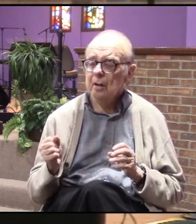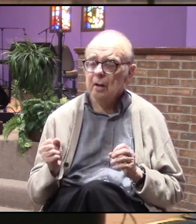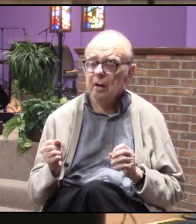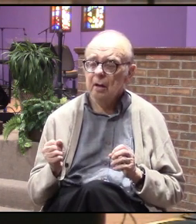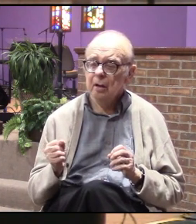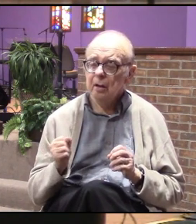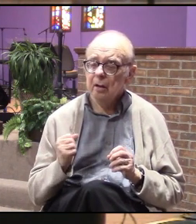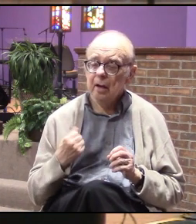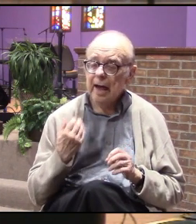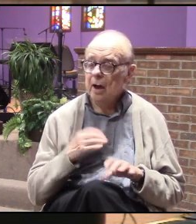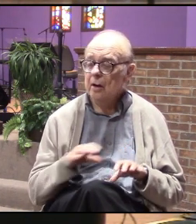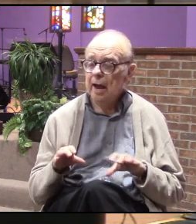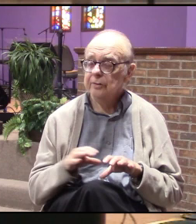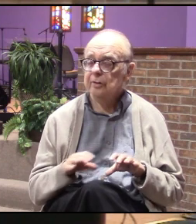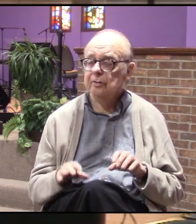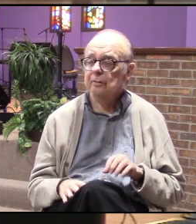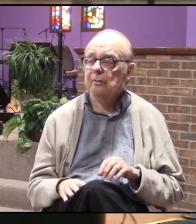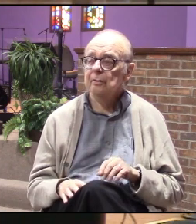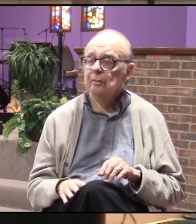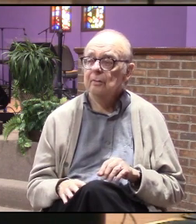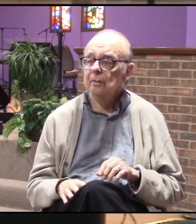Our actions